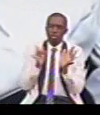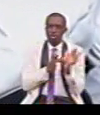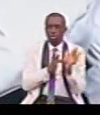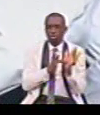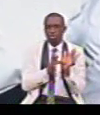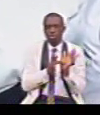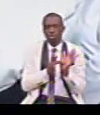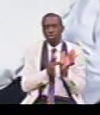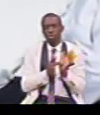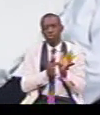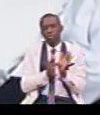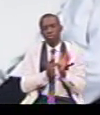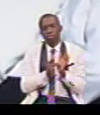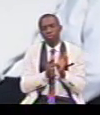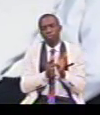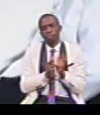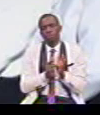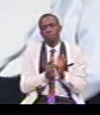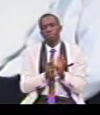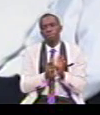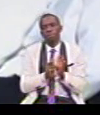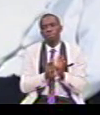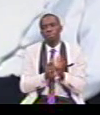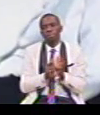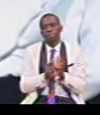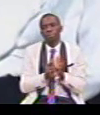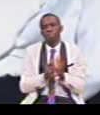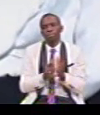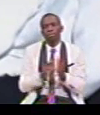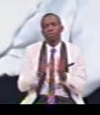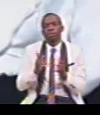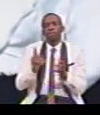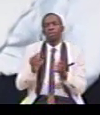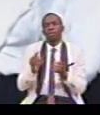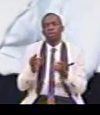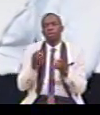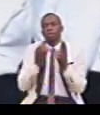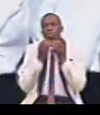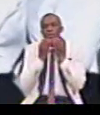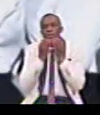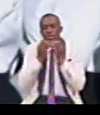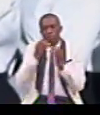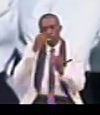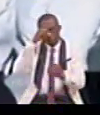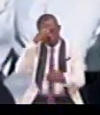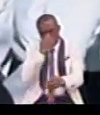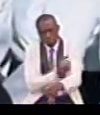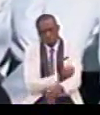Son of God.